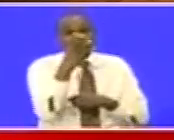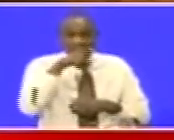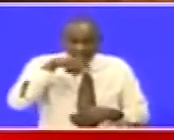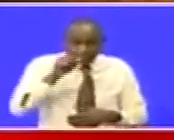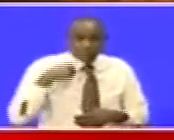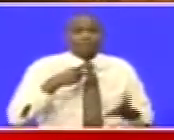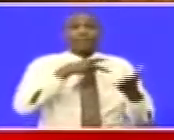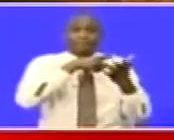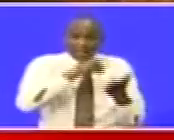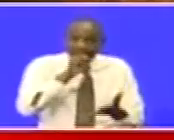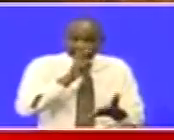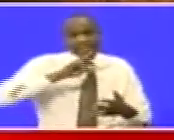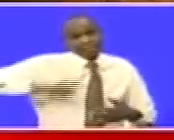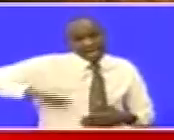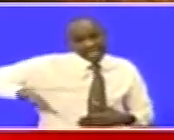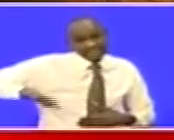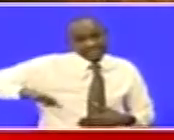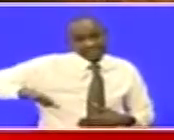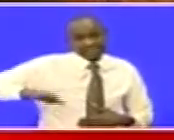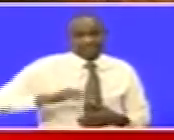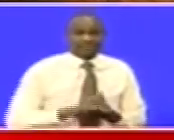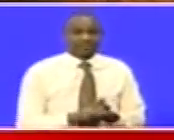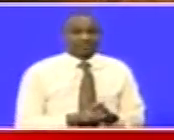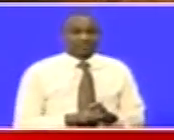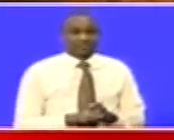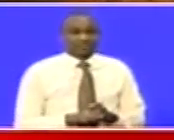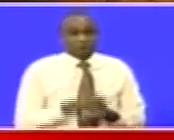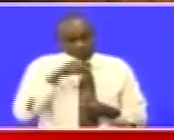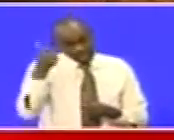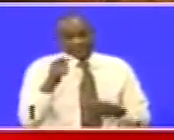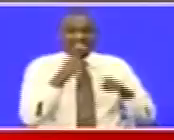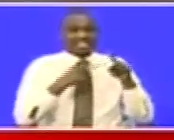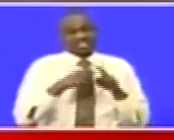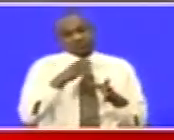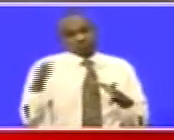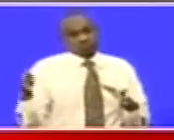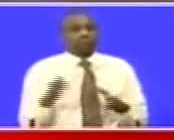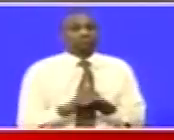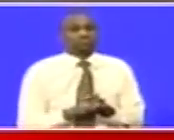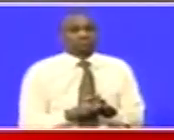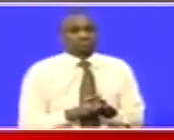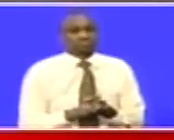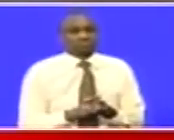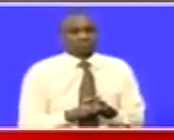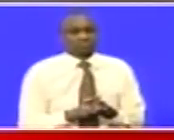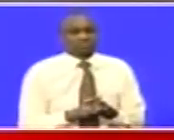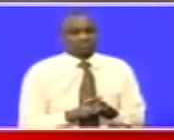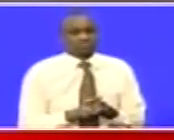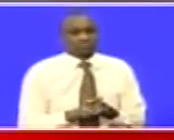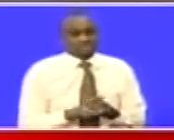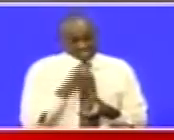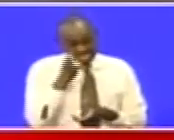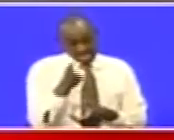be paid the balance of the time that they have not served. Lord, there's